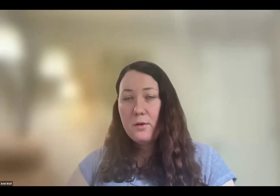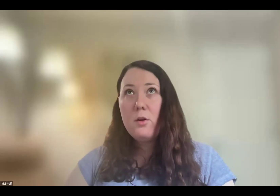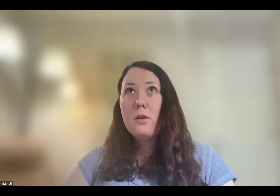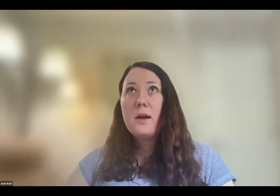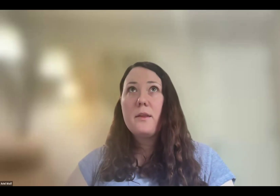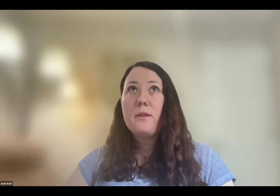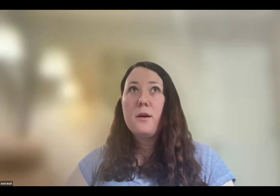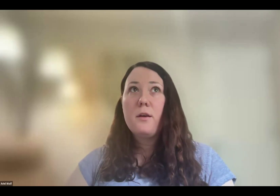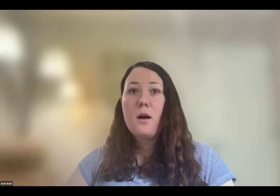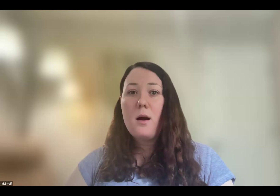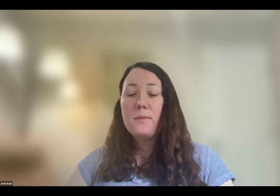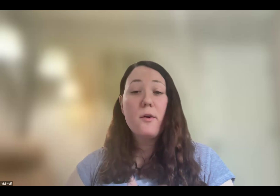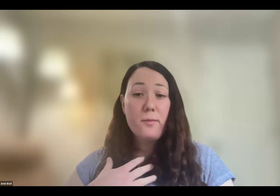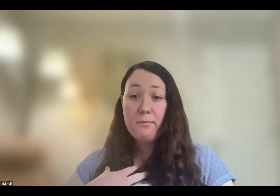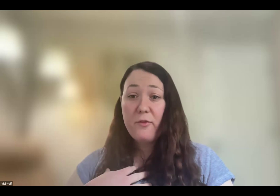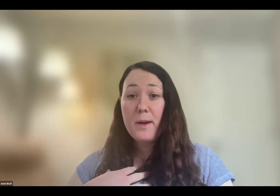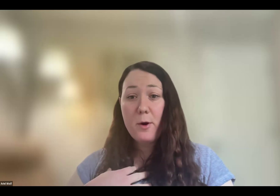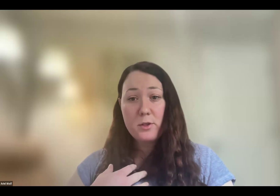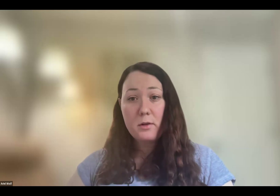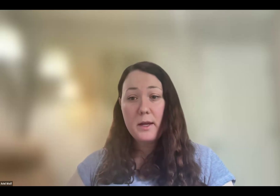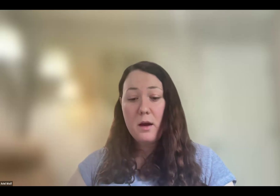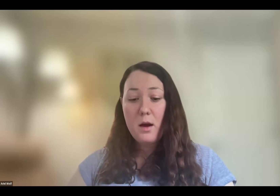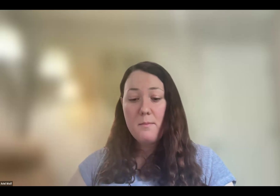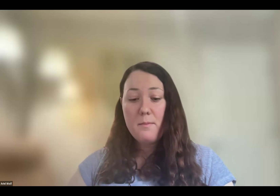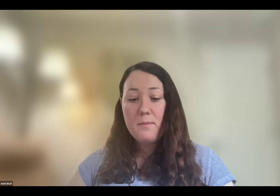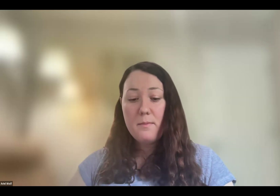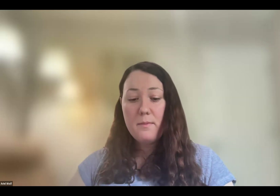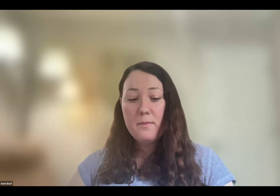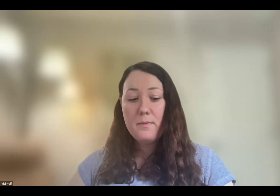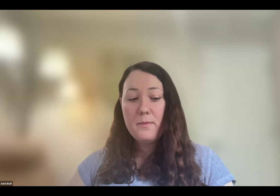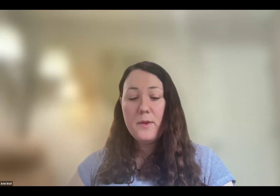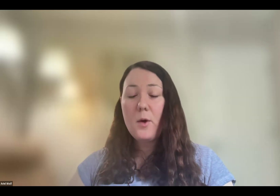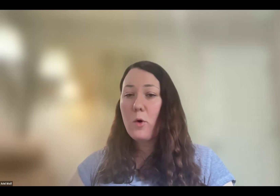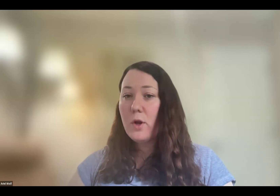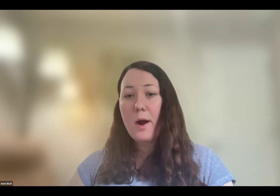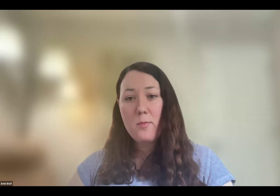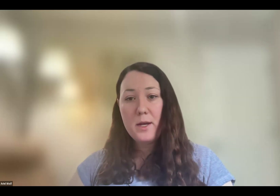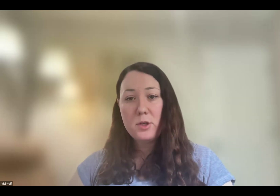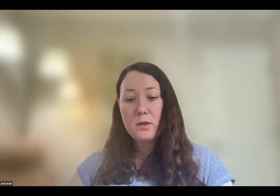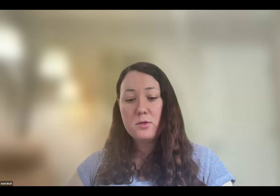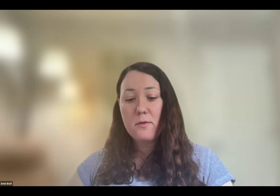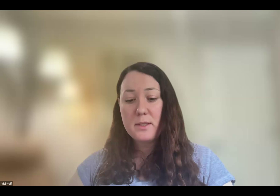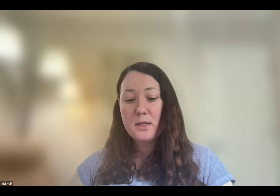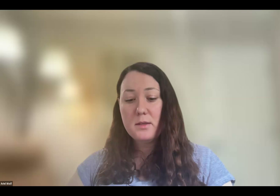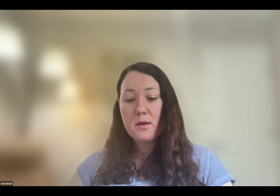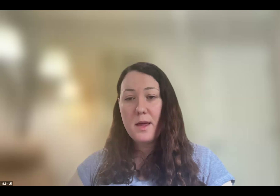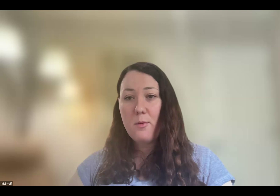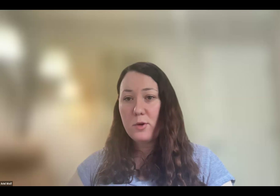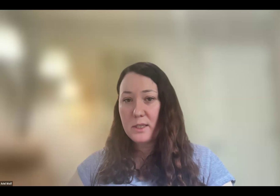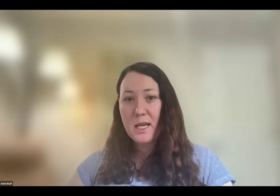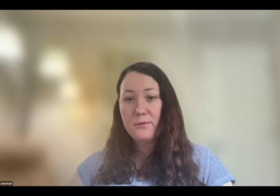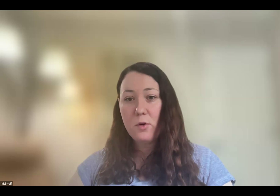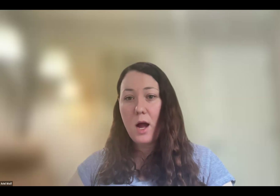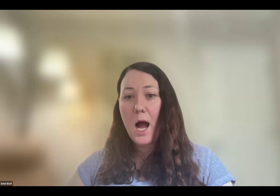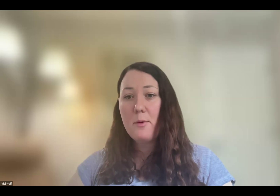I feel like there, for me personally, there were no outpatient services that